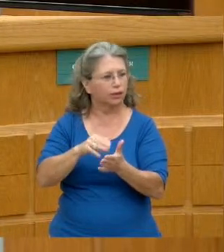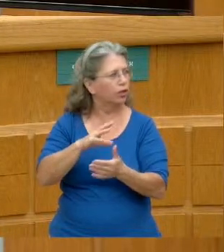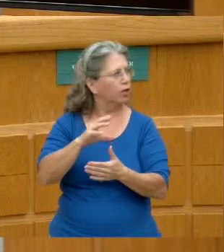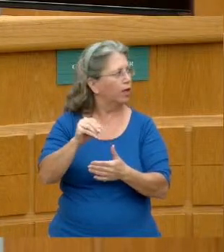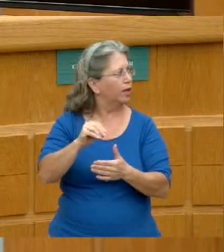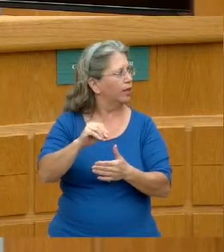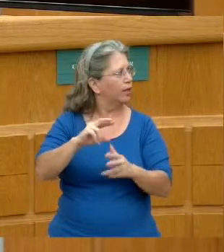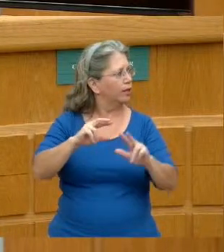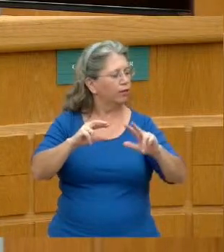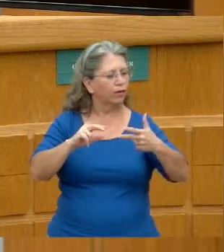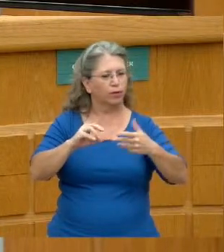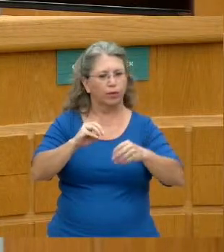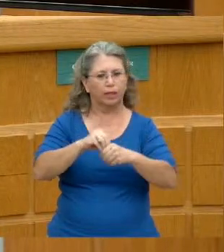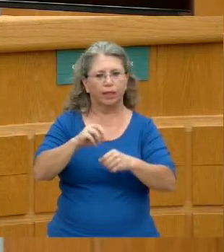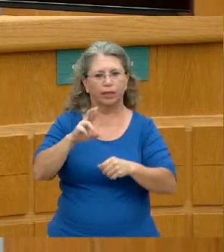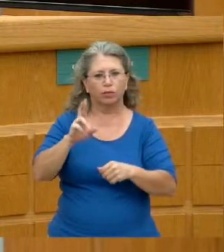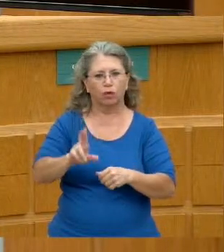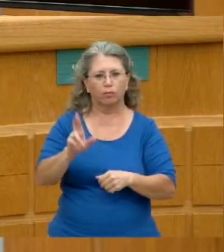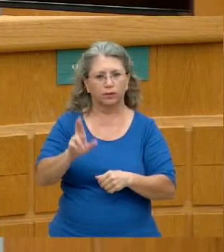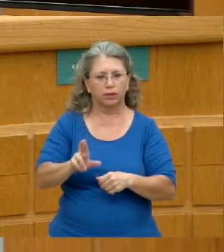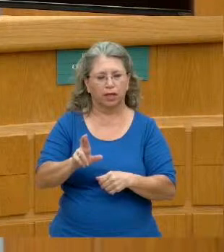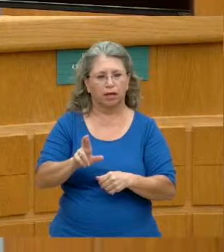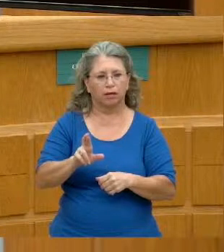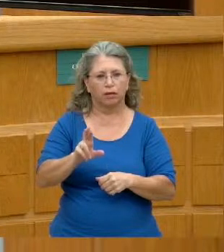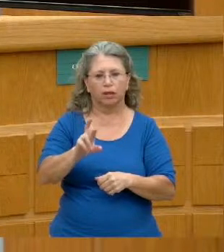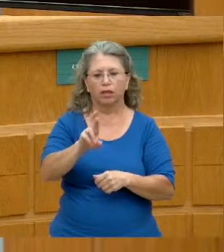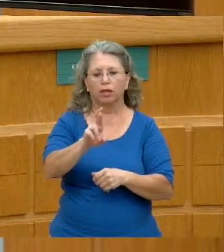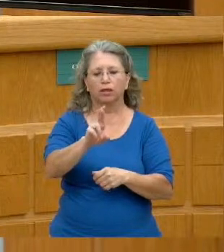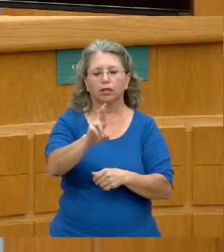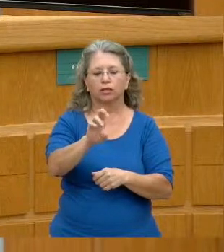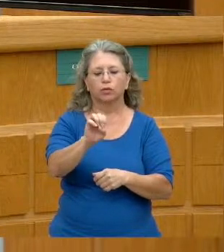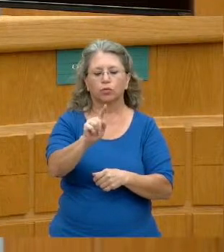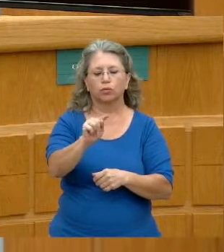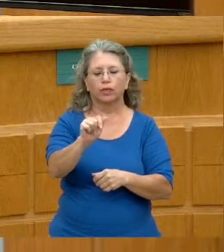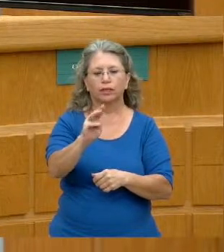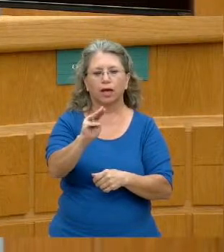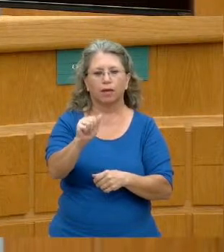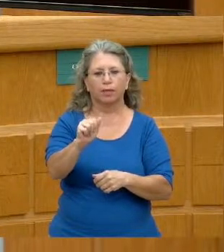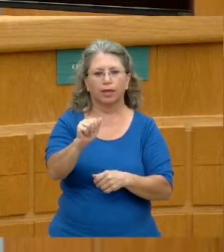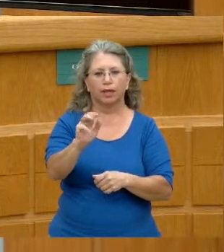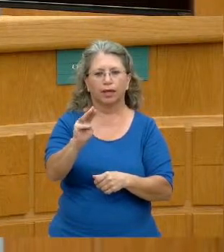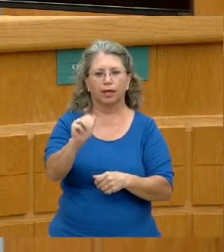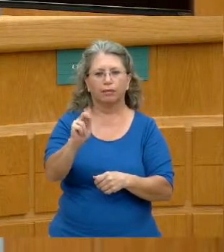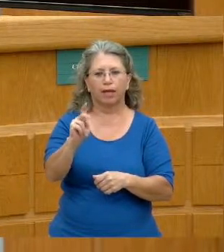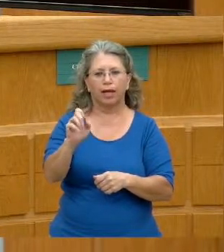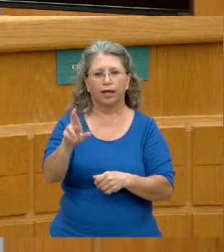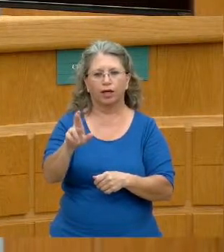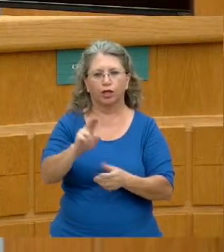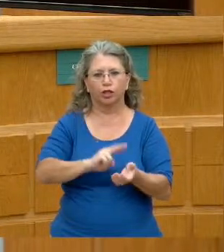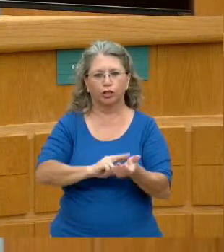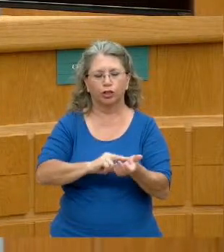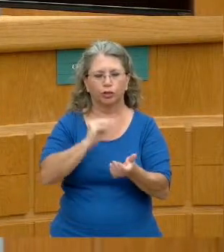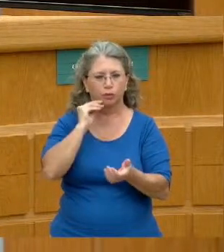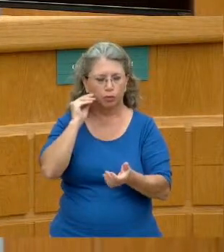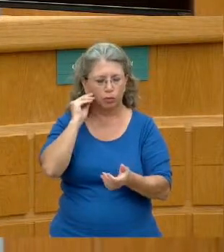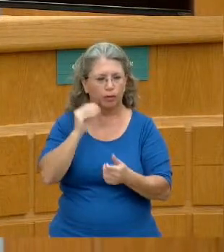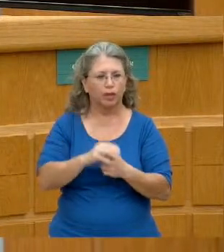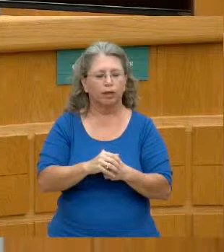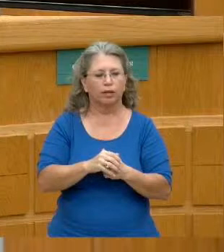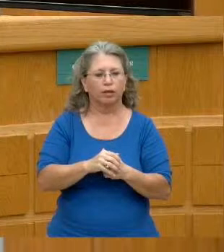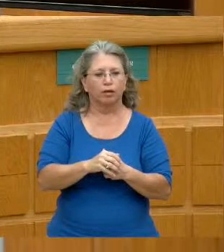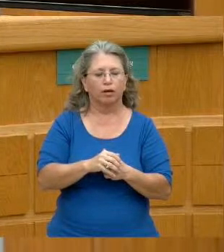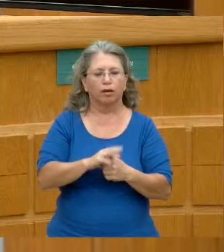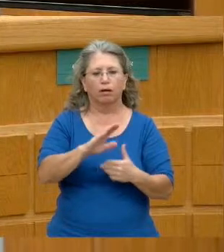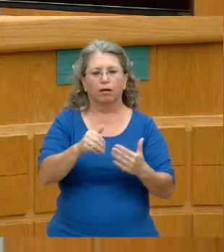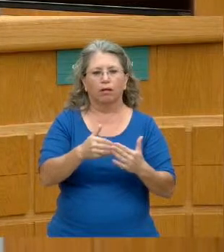over here. That is Ratama Manor Nursing Center. So all those nursing homes have the outbreaks, and